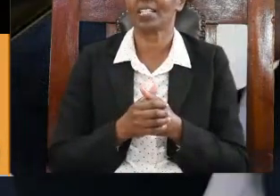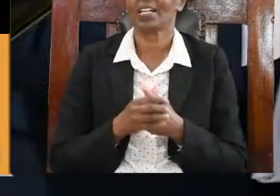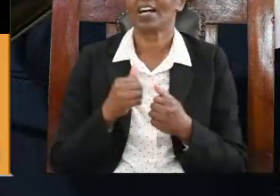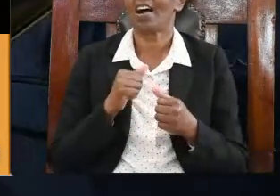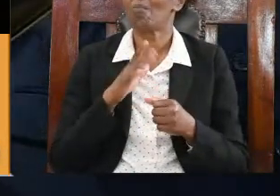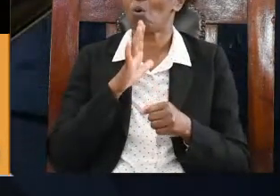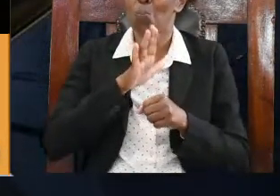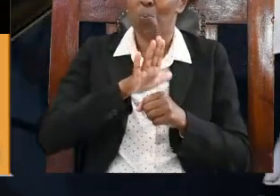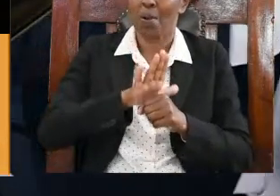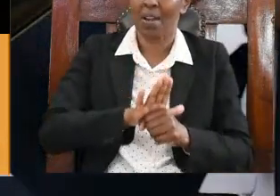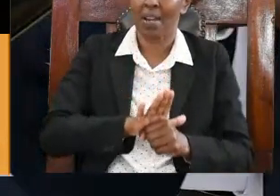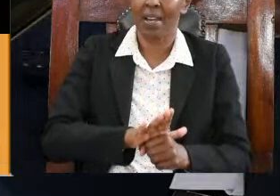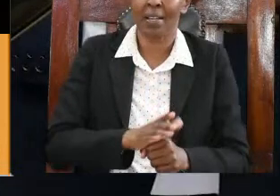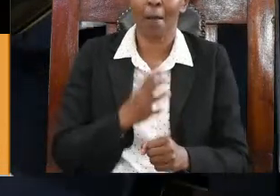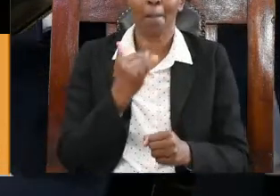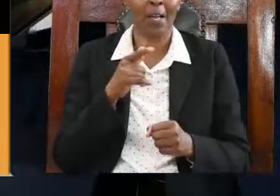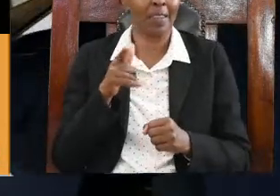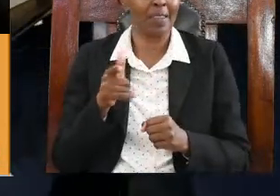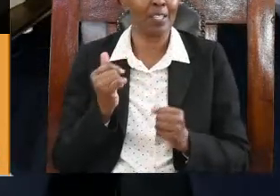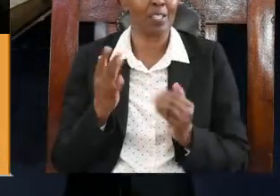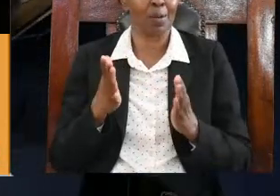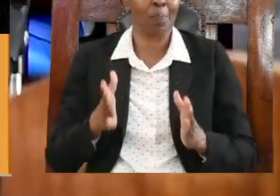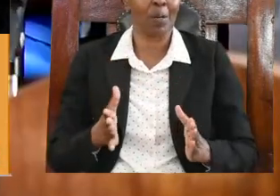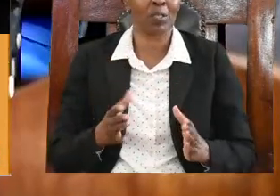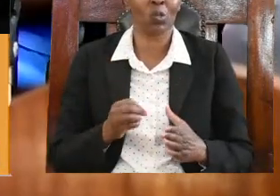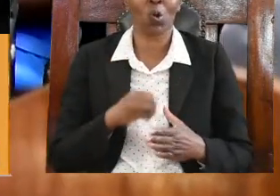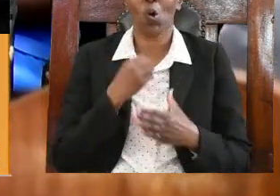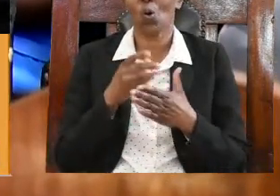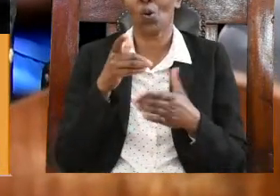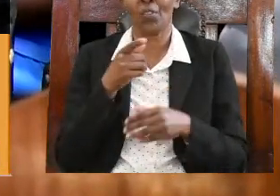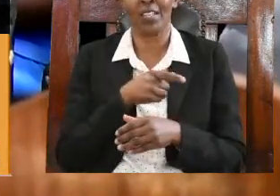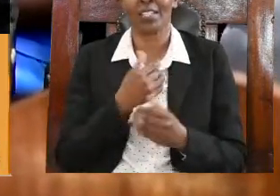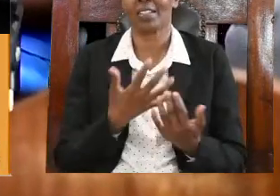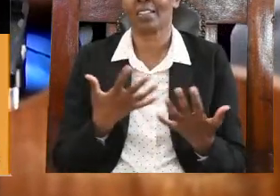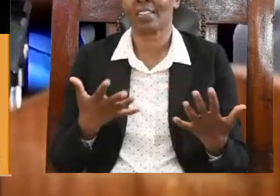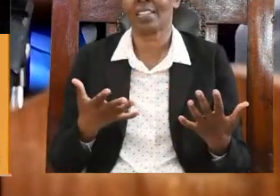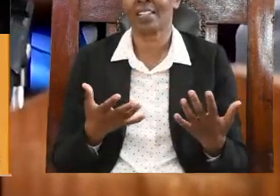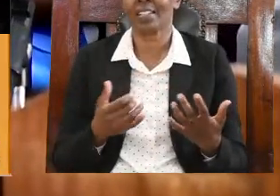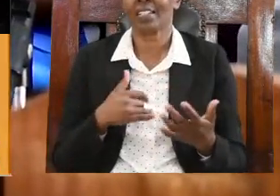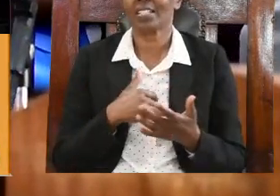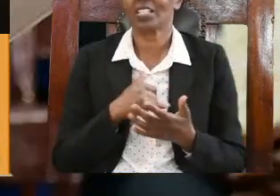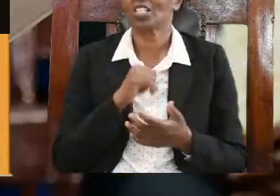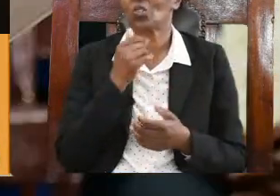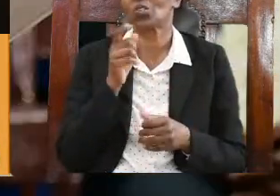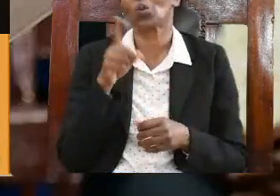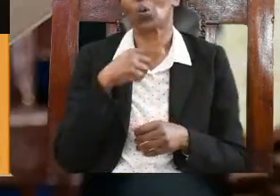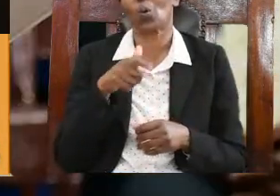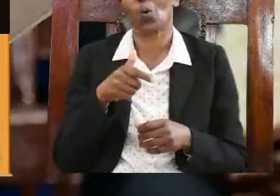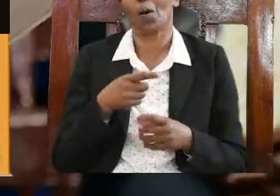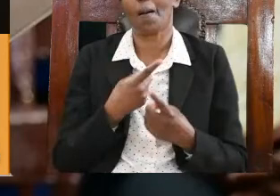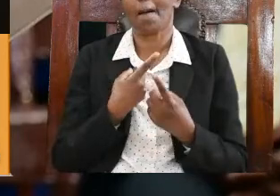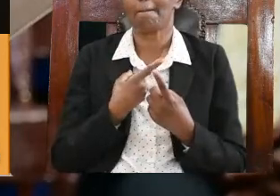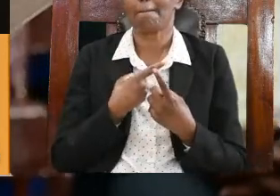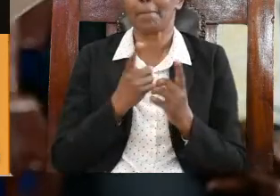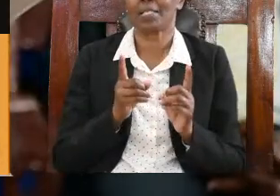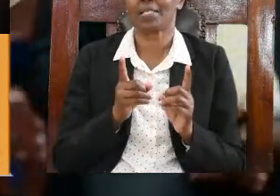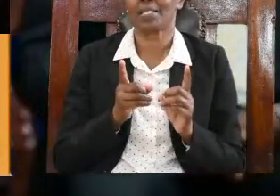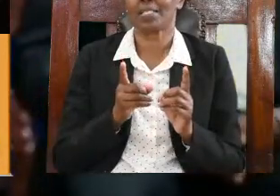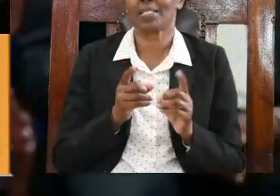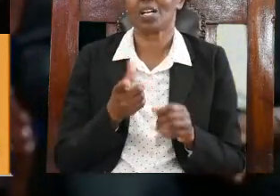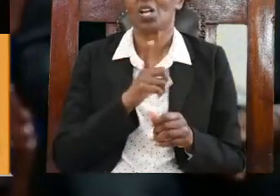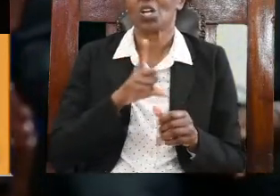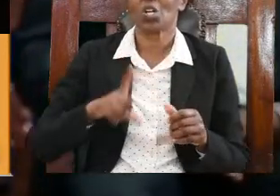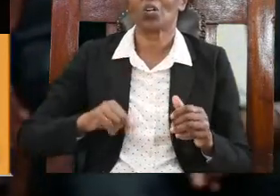mtu fulani, nasinywa na kitu fulani. It is not wrong to say that. But then the